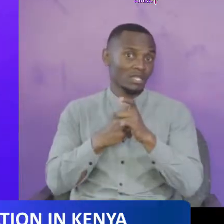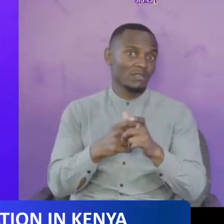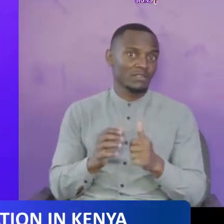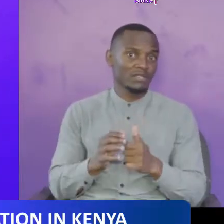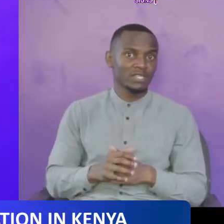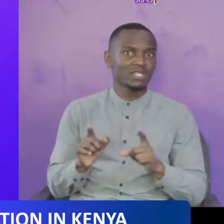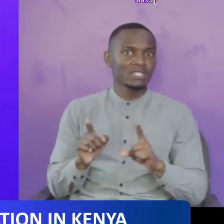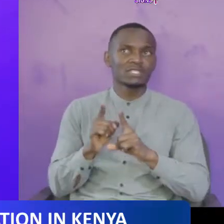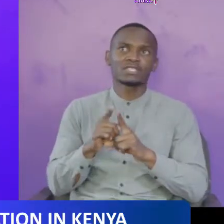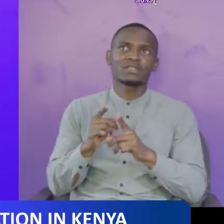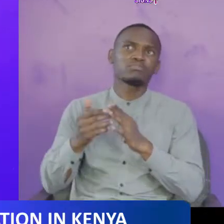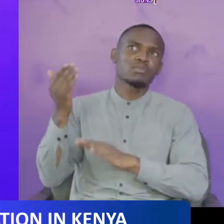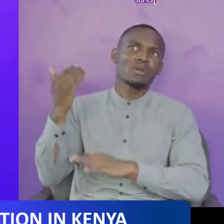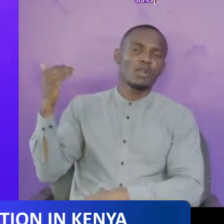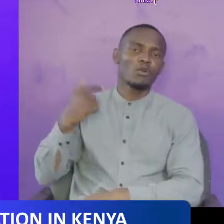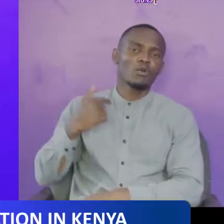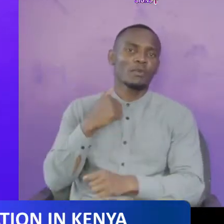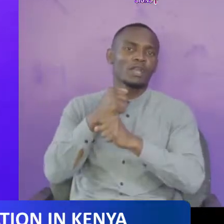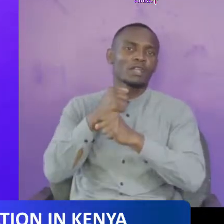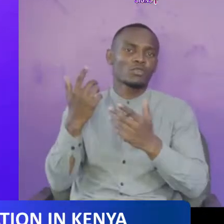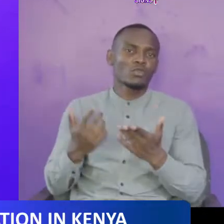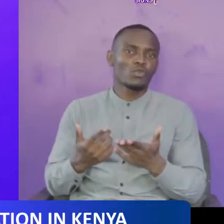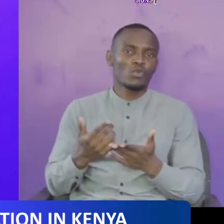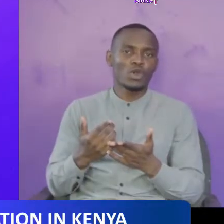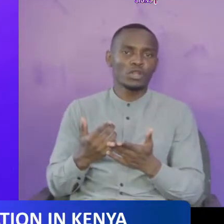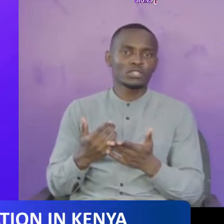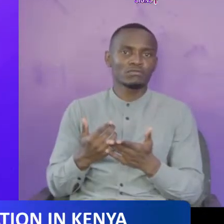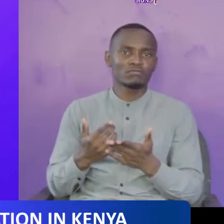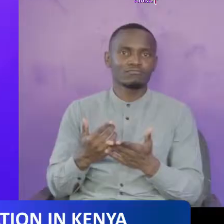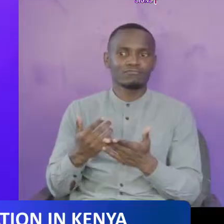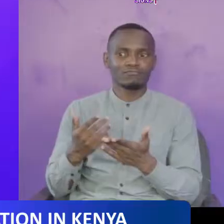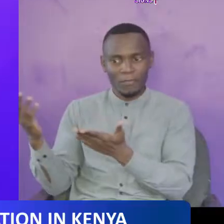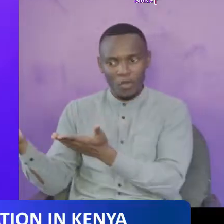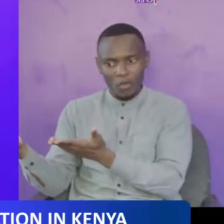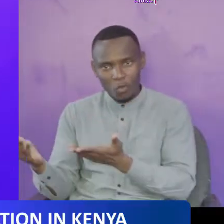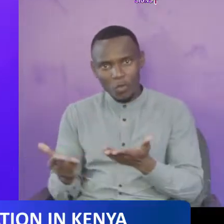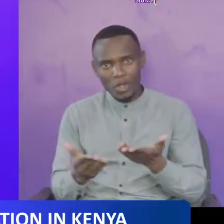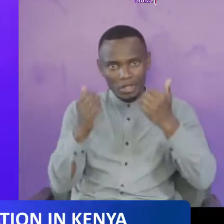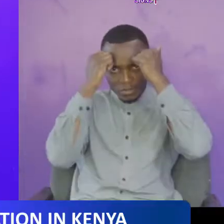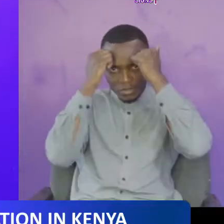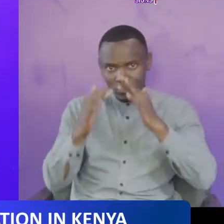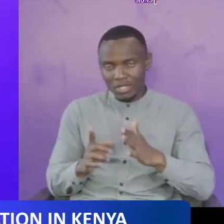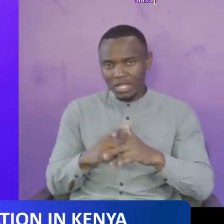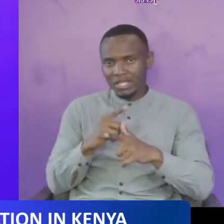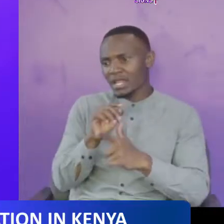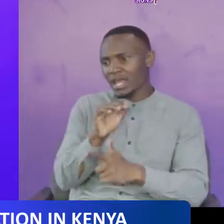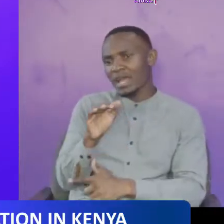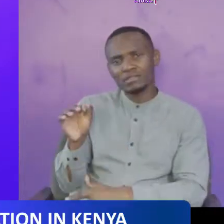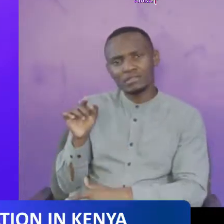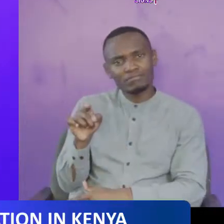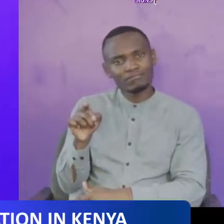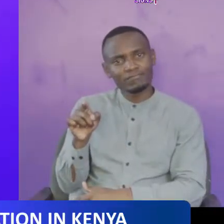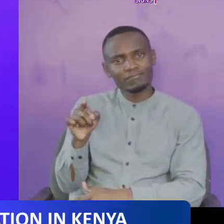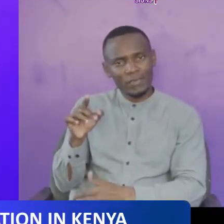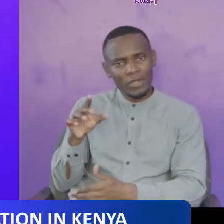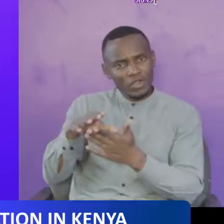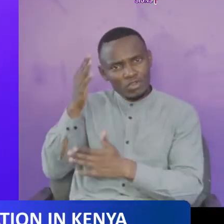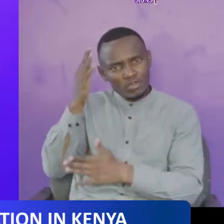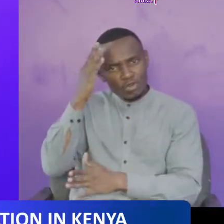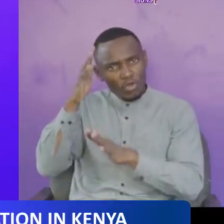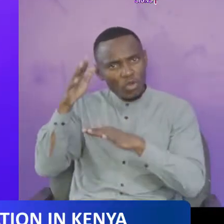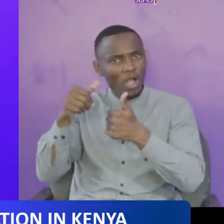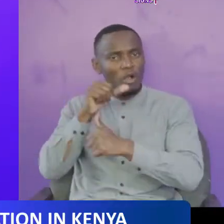orientations and asking the new students, how did they learn about St. Paul's University? And one of